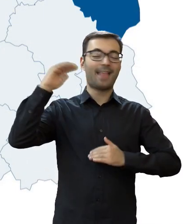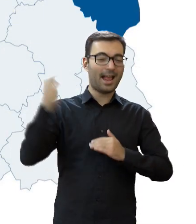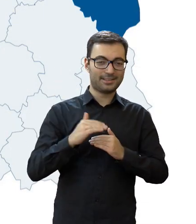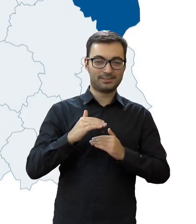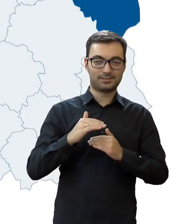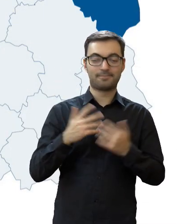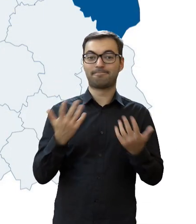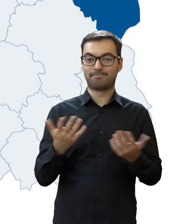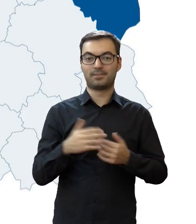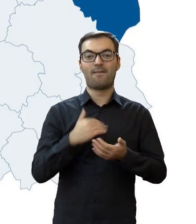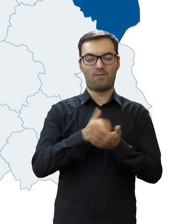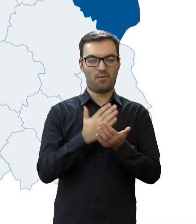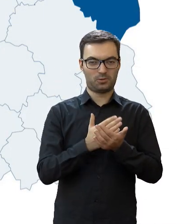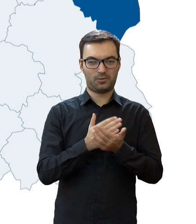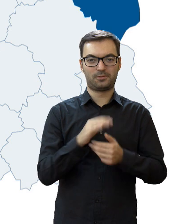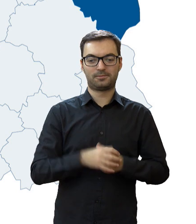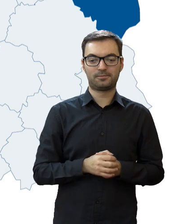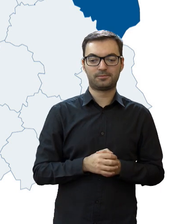20.26%, and the first place, Podlaskie,